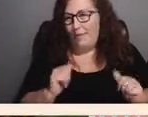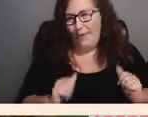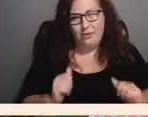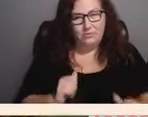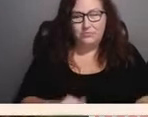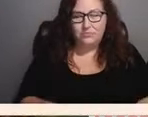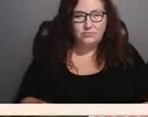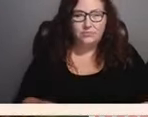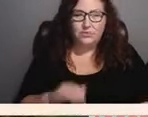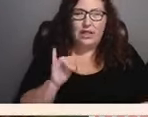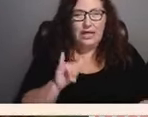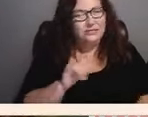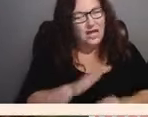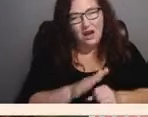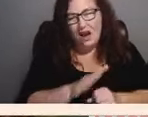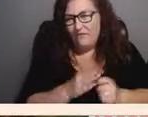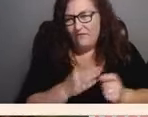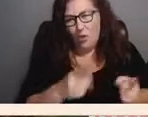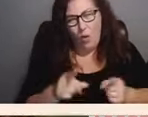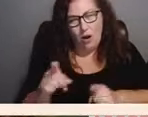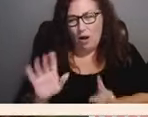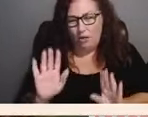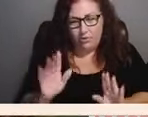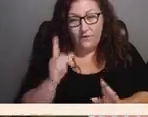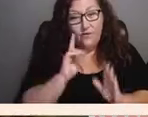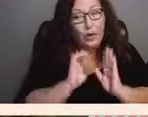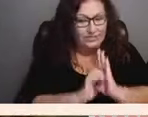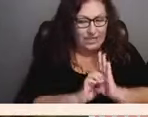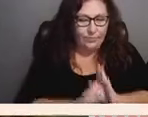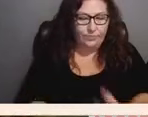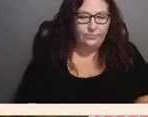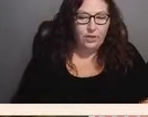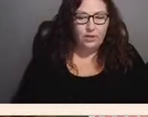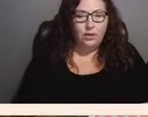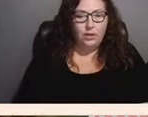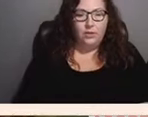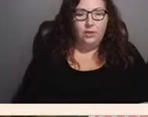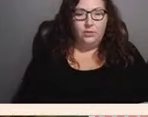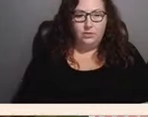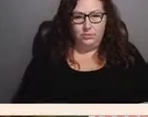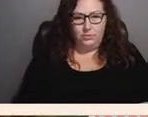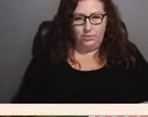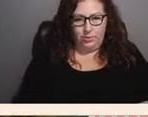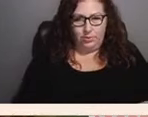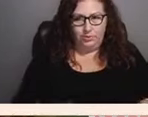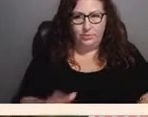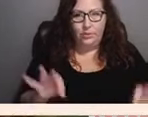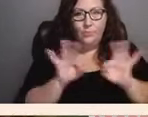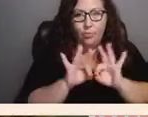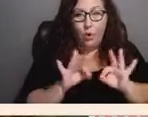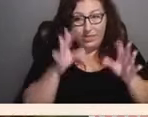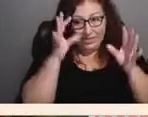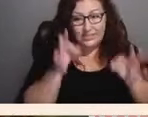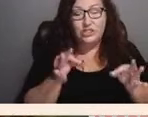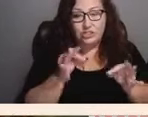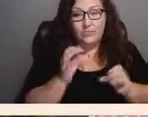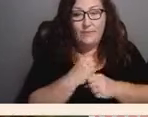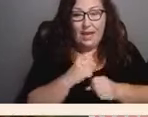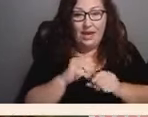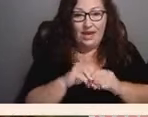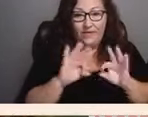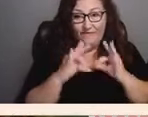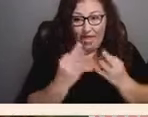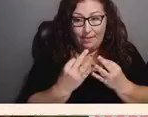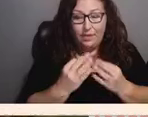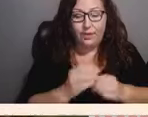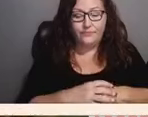enough going on. For example, when it comes to an important decision to be made in the family,